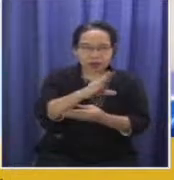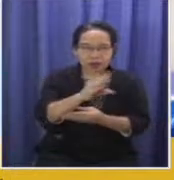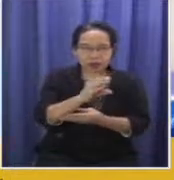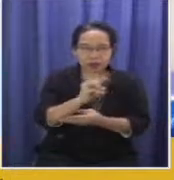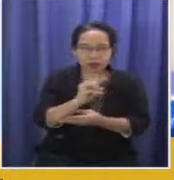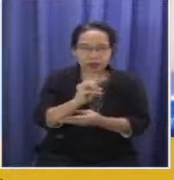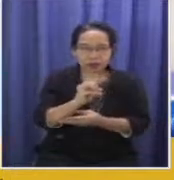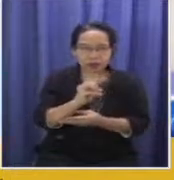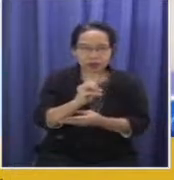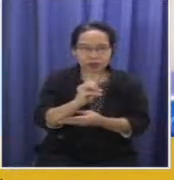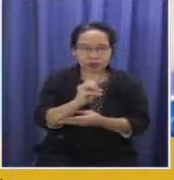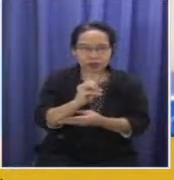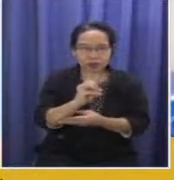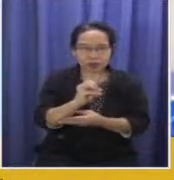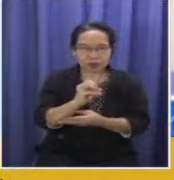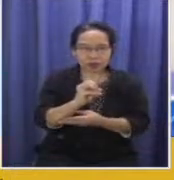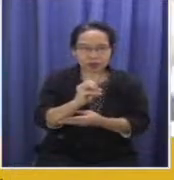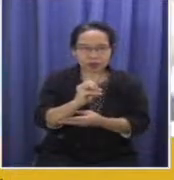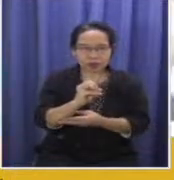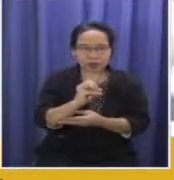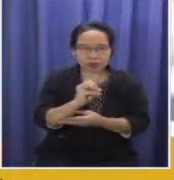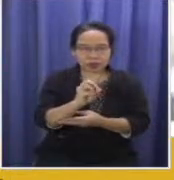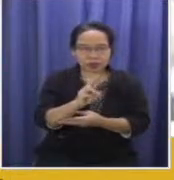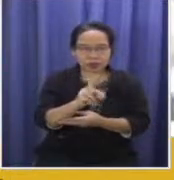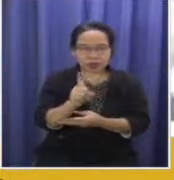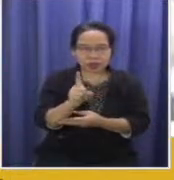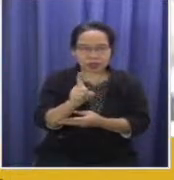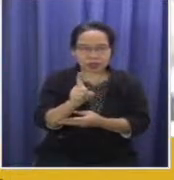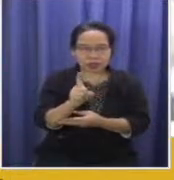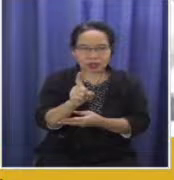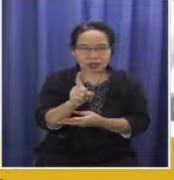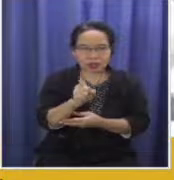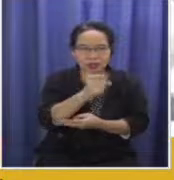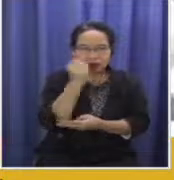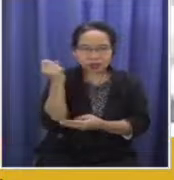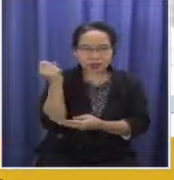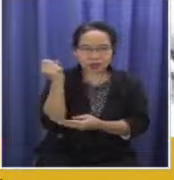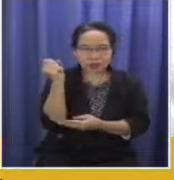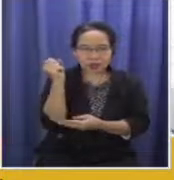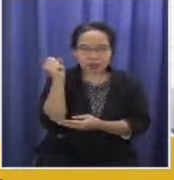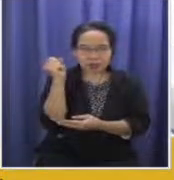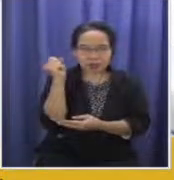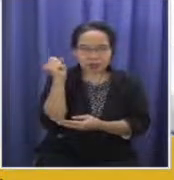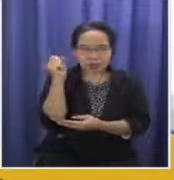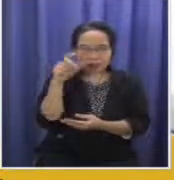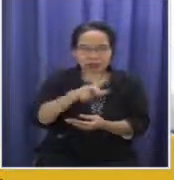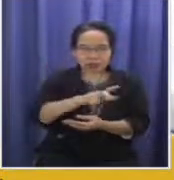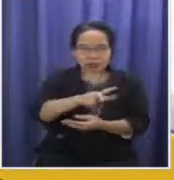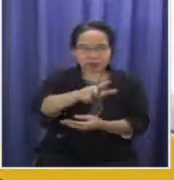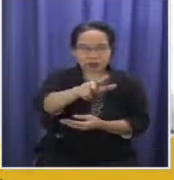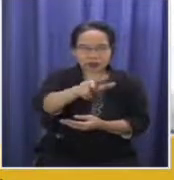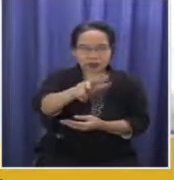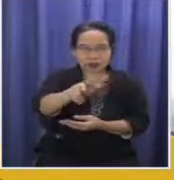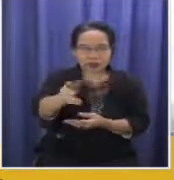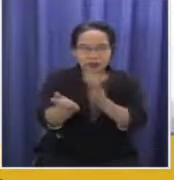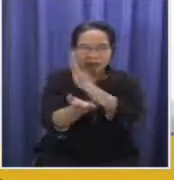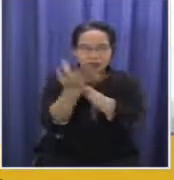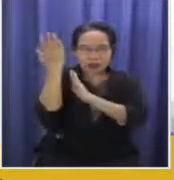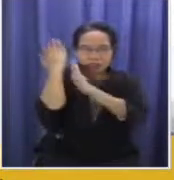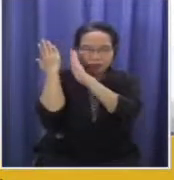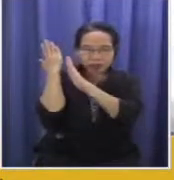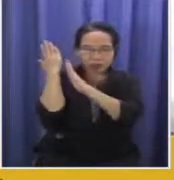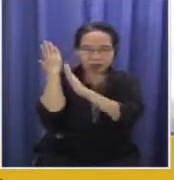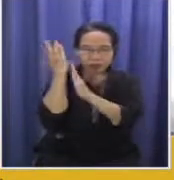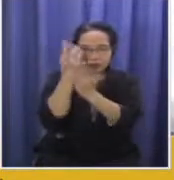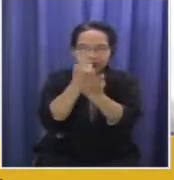Osiris Rex spacecraft. It traveled for a long time,